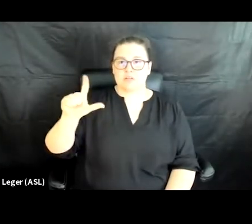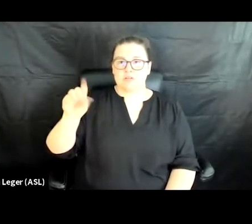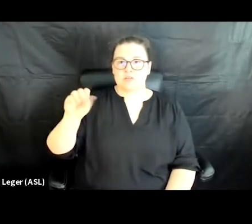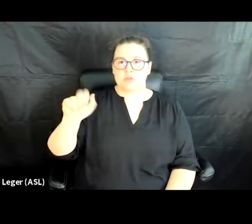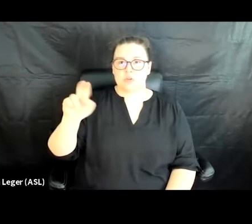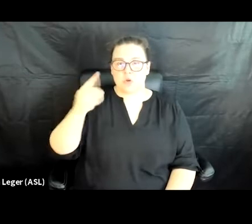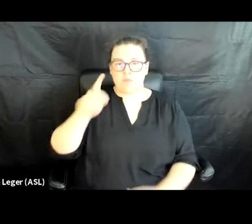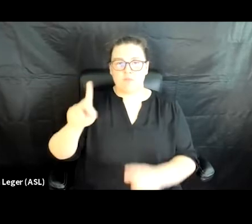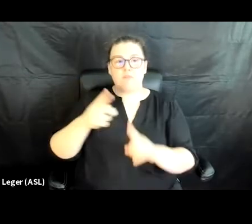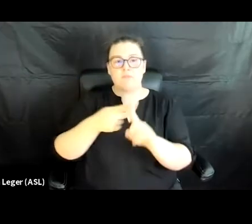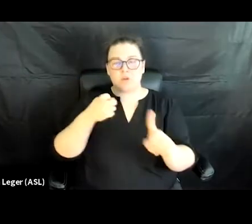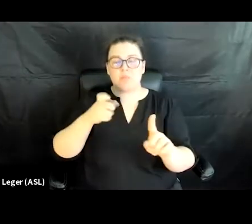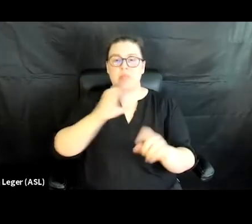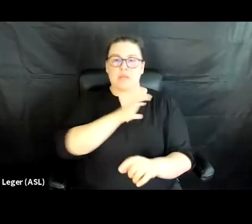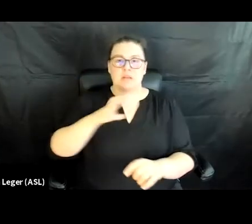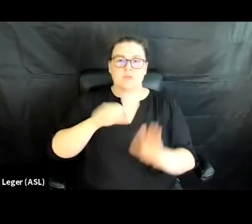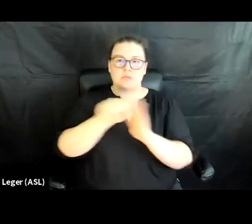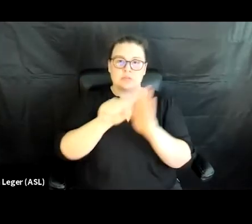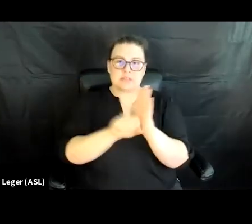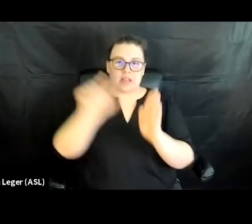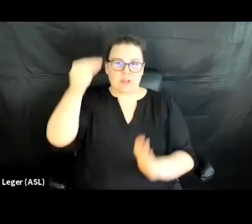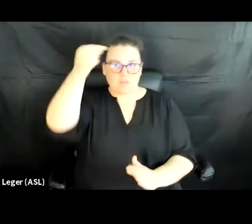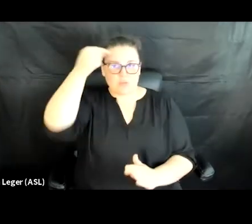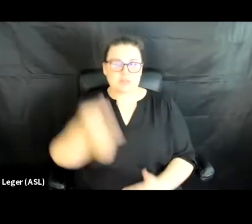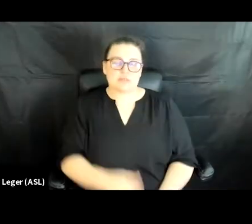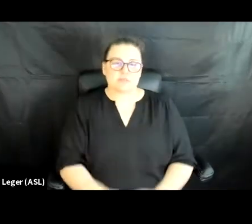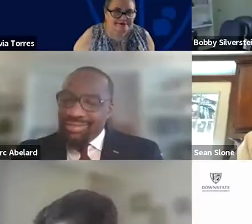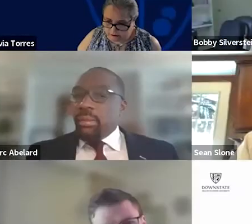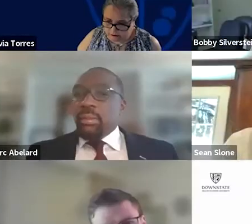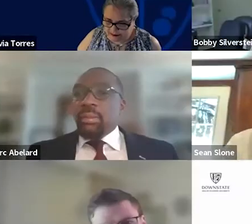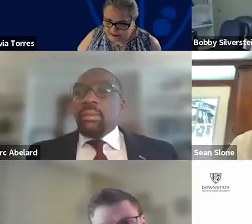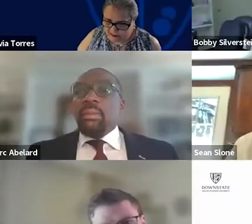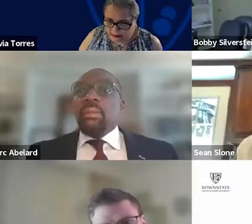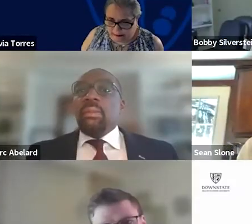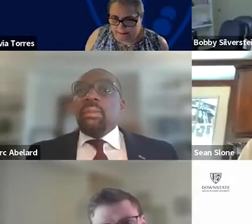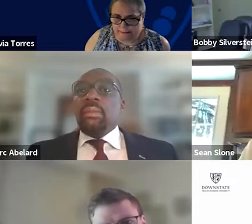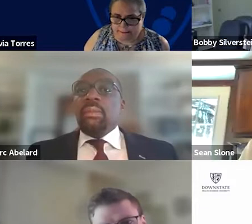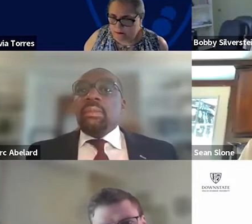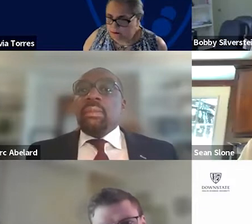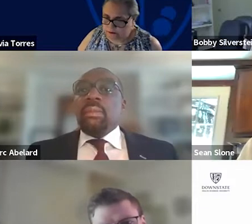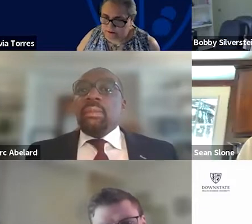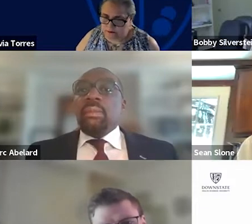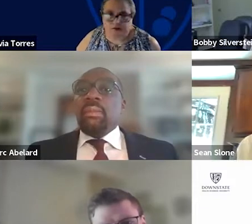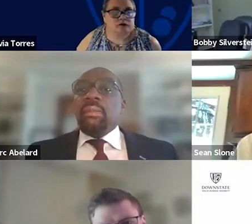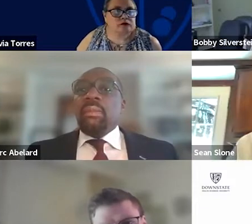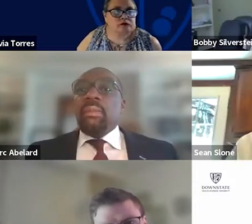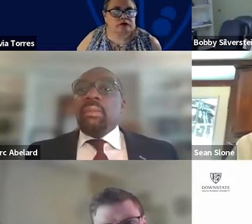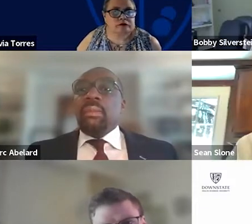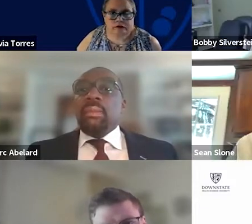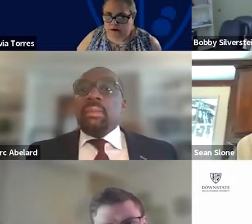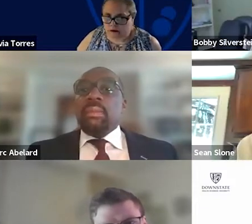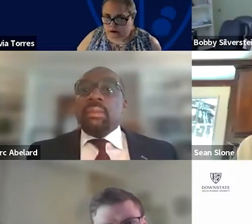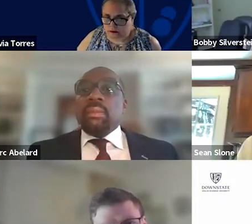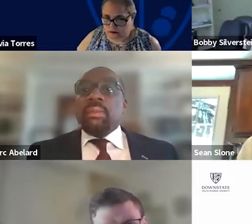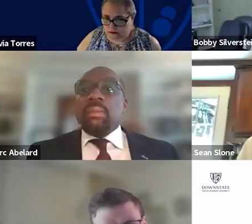So thank you all for being here. And over to you, Sean. Thank you so much, Senator. I'm Sean Sloan. I'm a senior policy